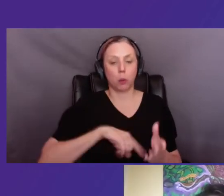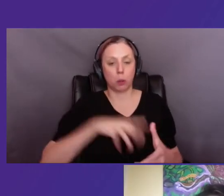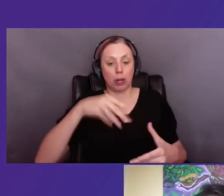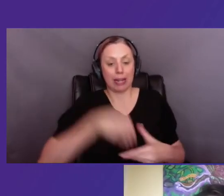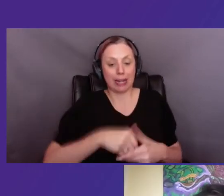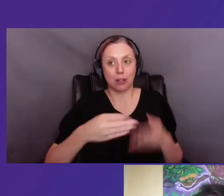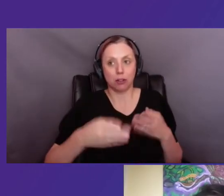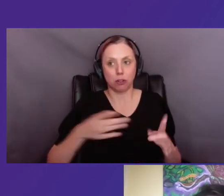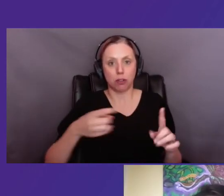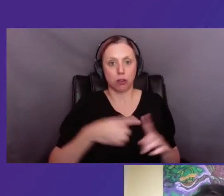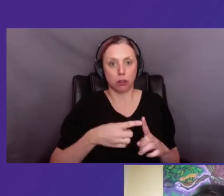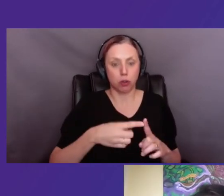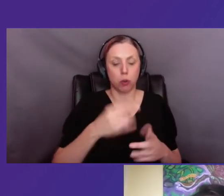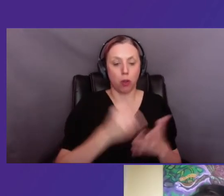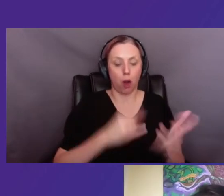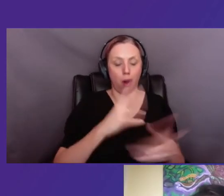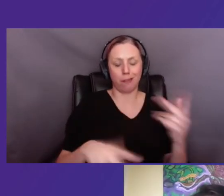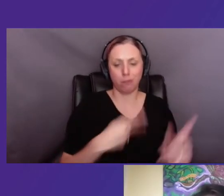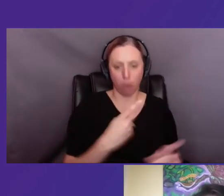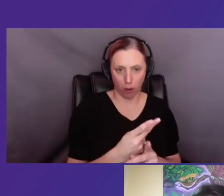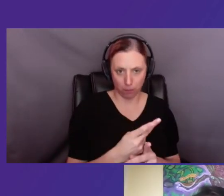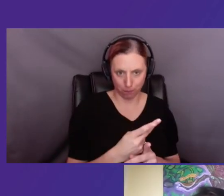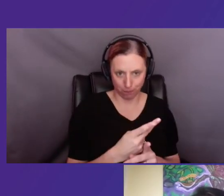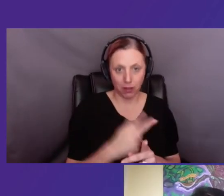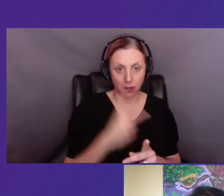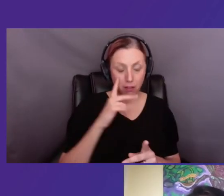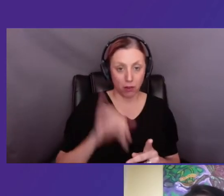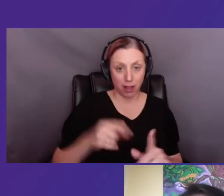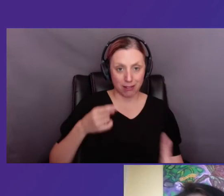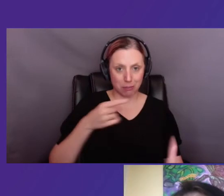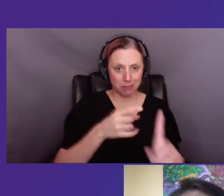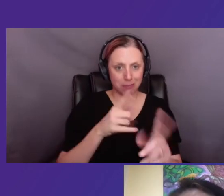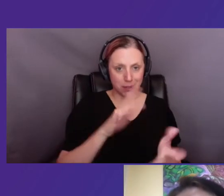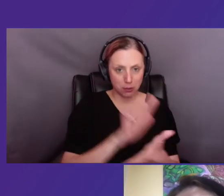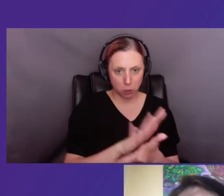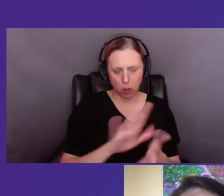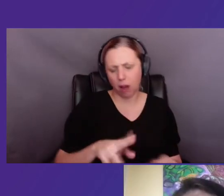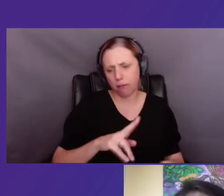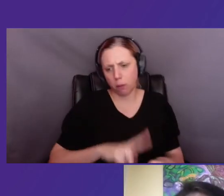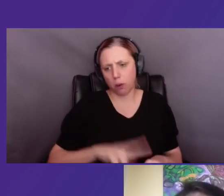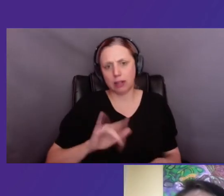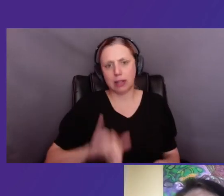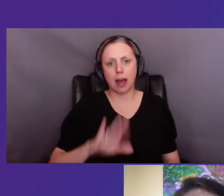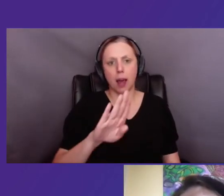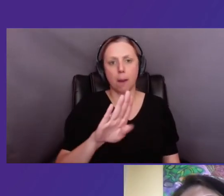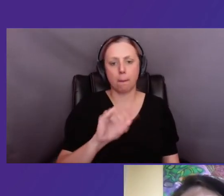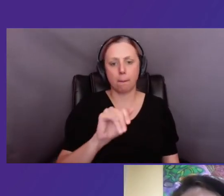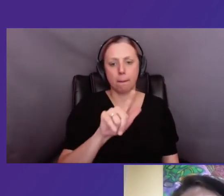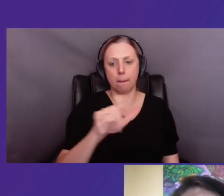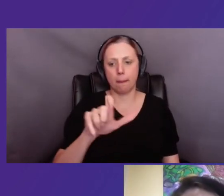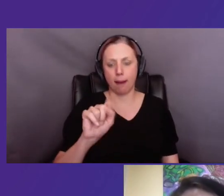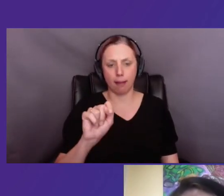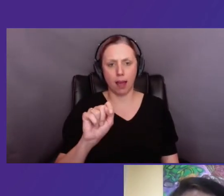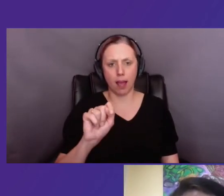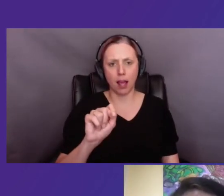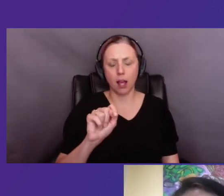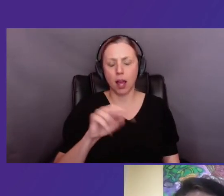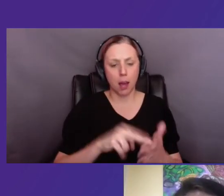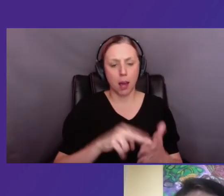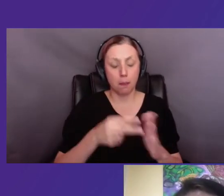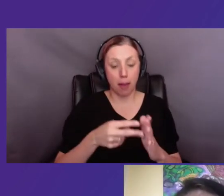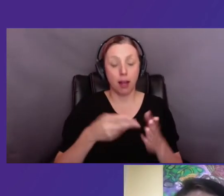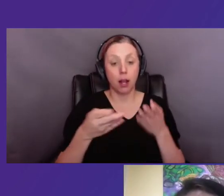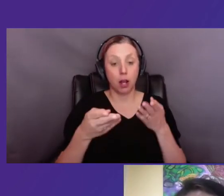the art form, and in that particular institution, of course, it was ballet. You were subservient to it. I